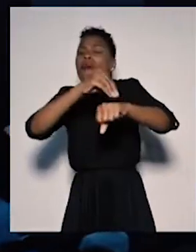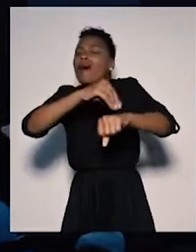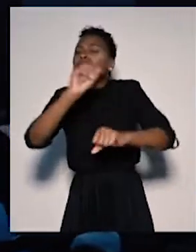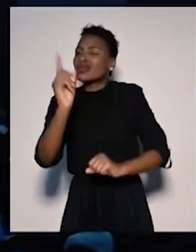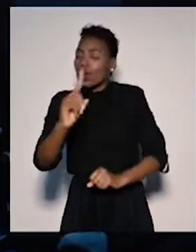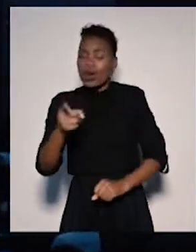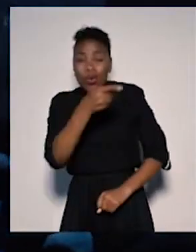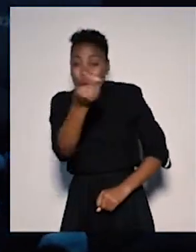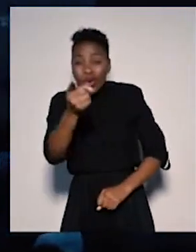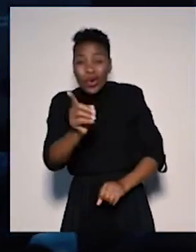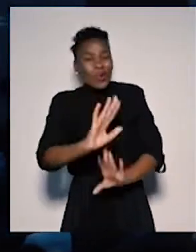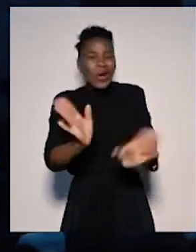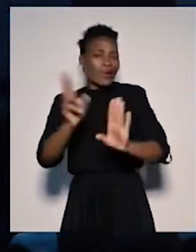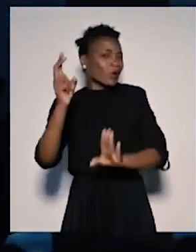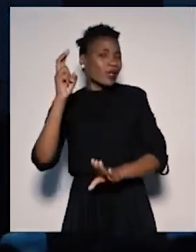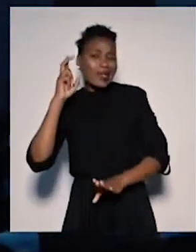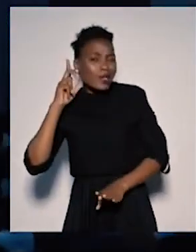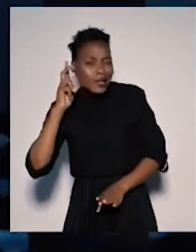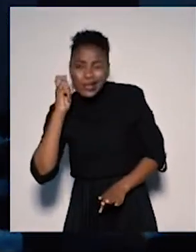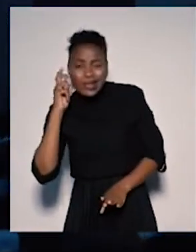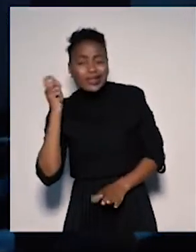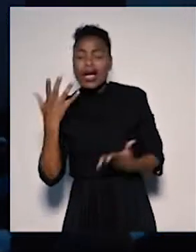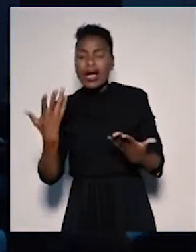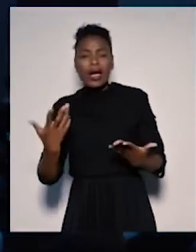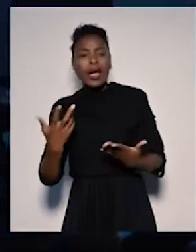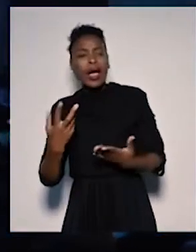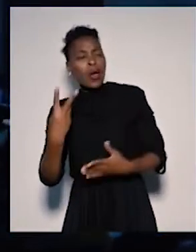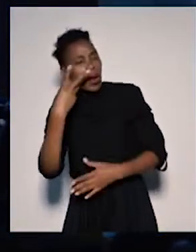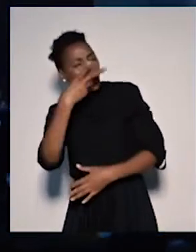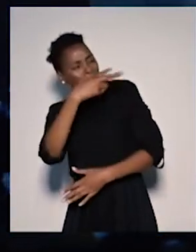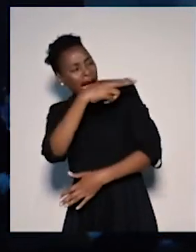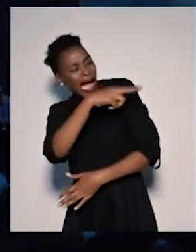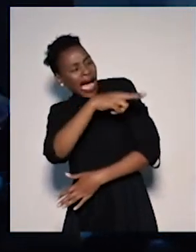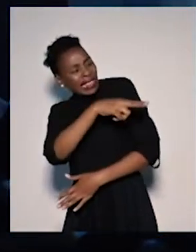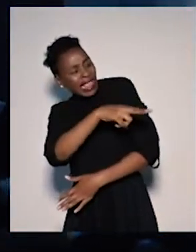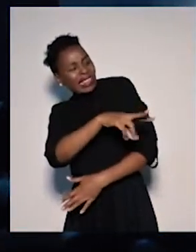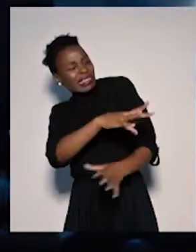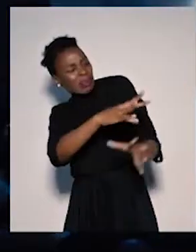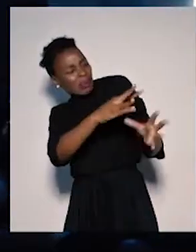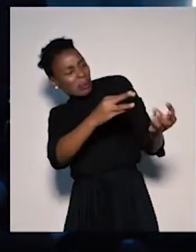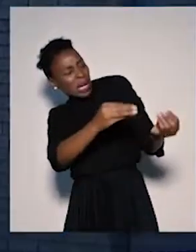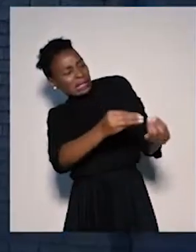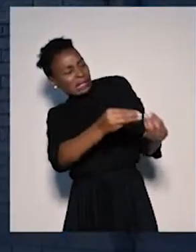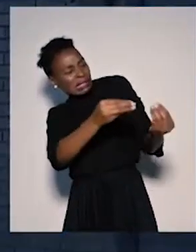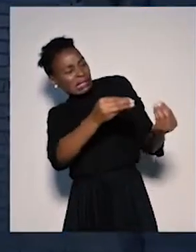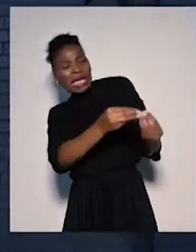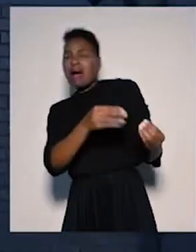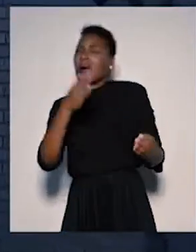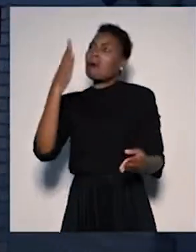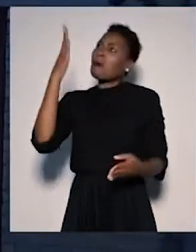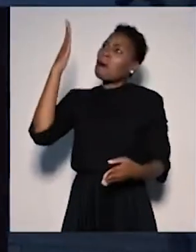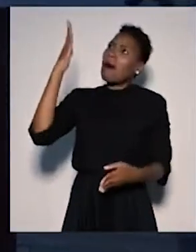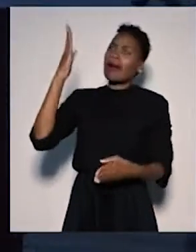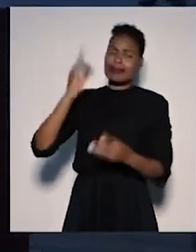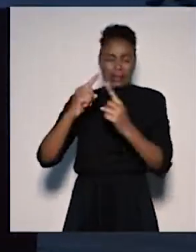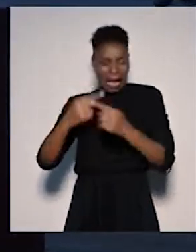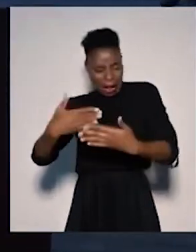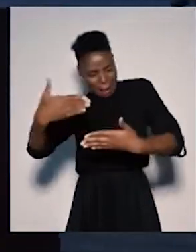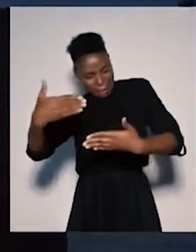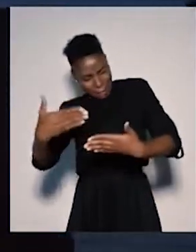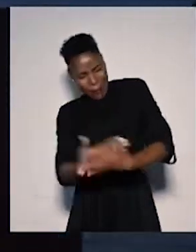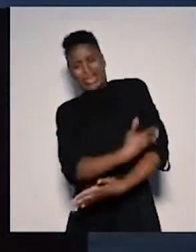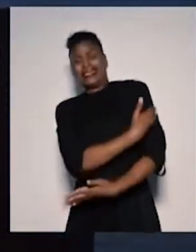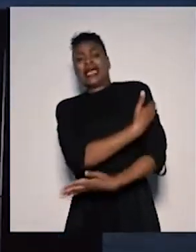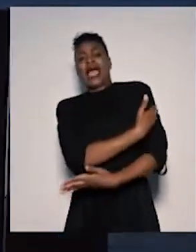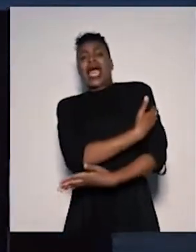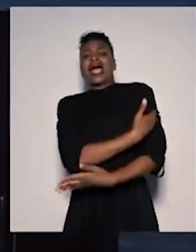not listening. The problem is we are looking at other ways of God talking to us and missing the fundamental